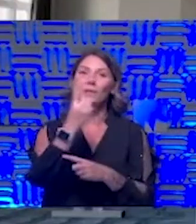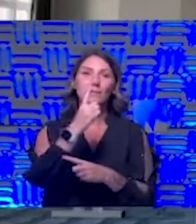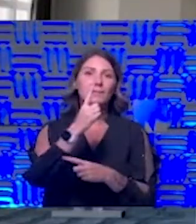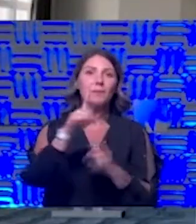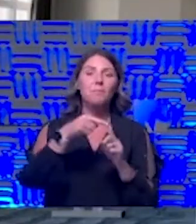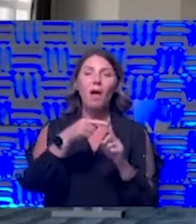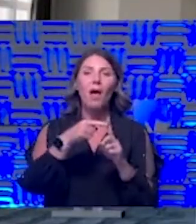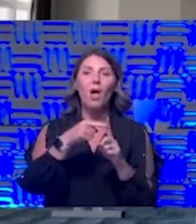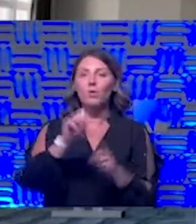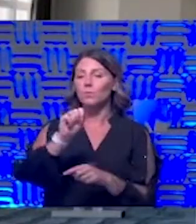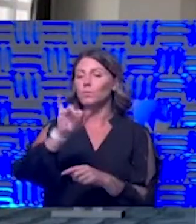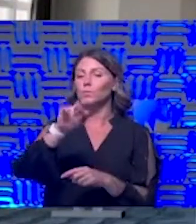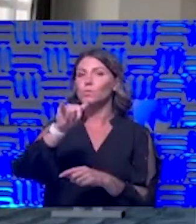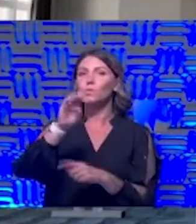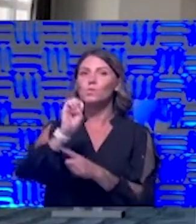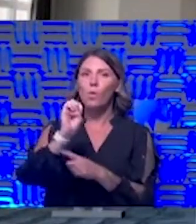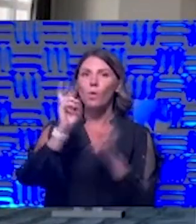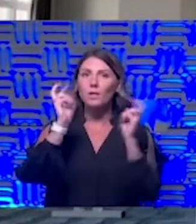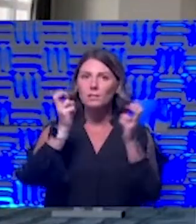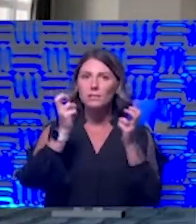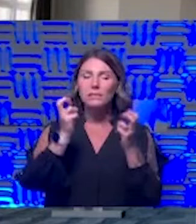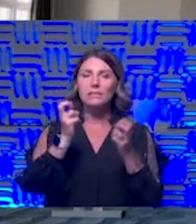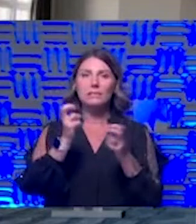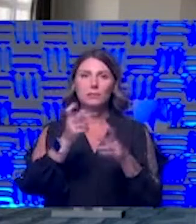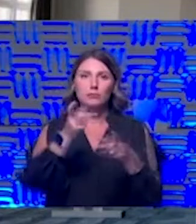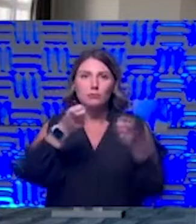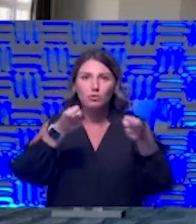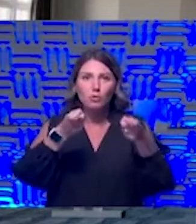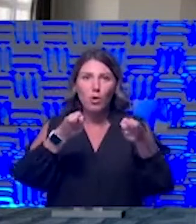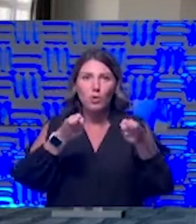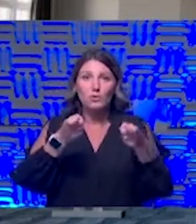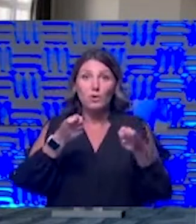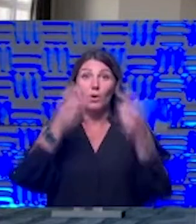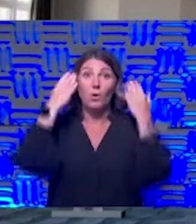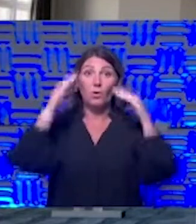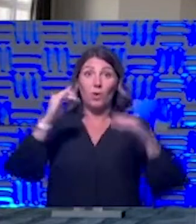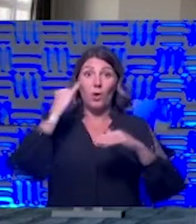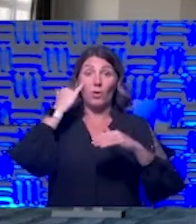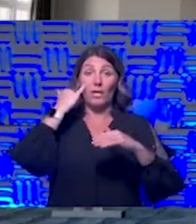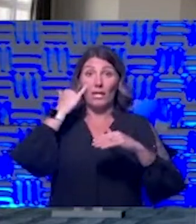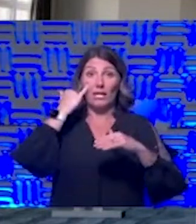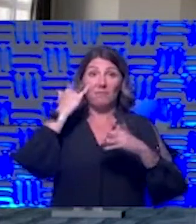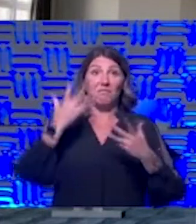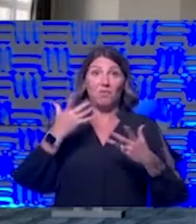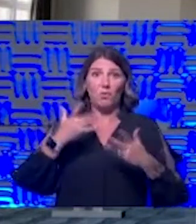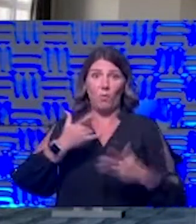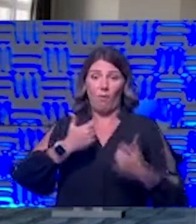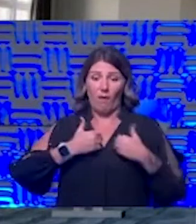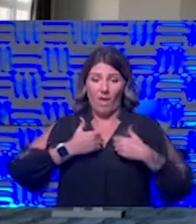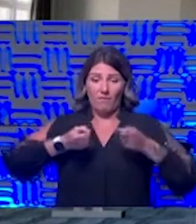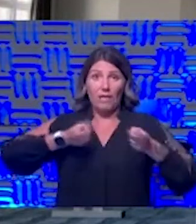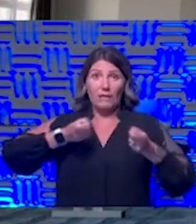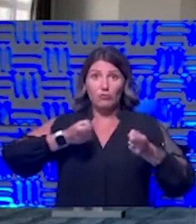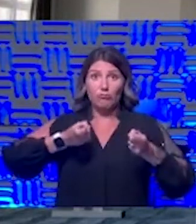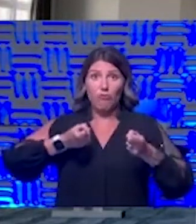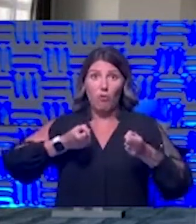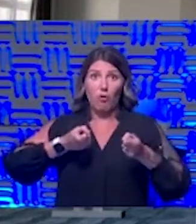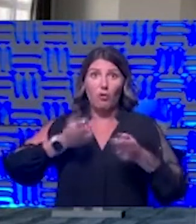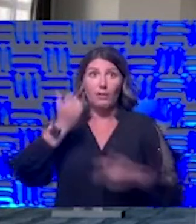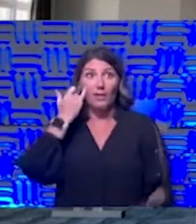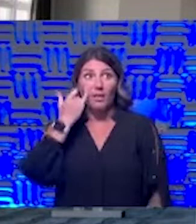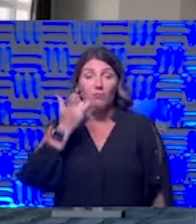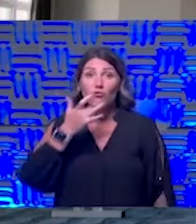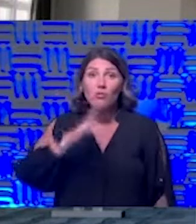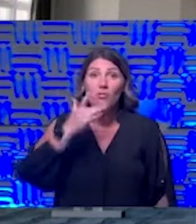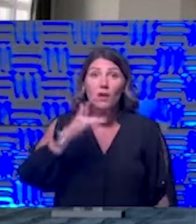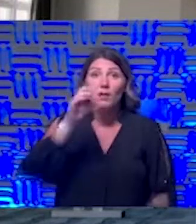if you've had contact with the virus. Are you pre-symptomatic? Are you one of those lucky few